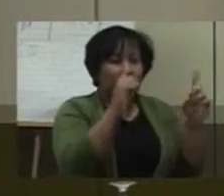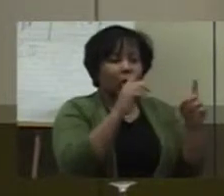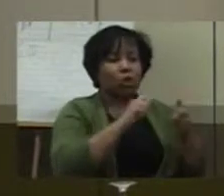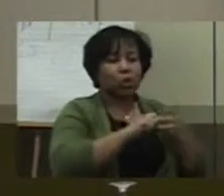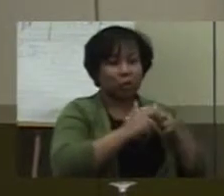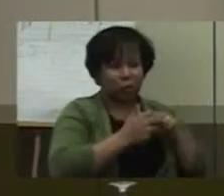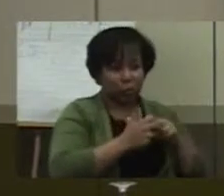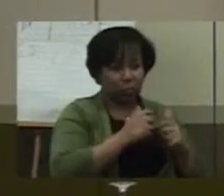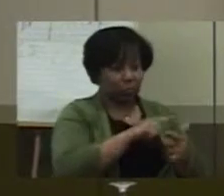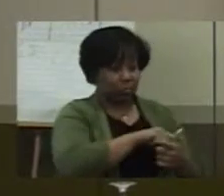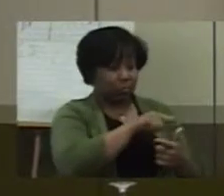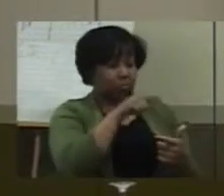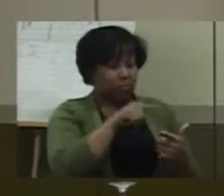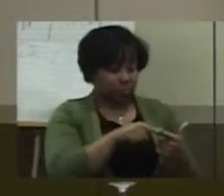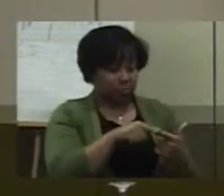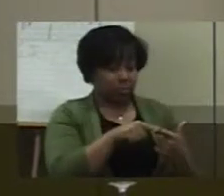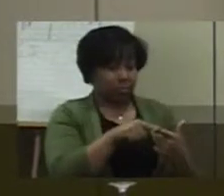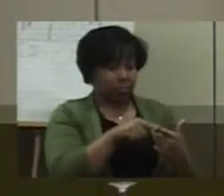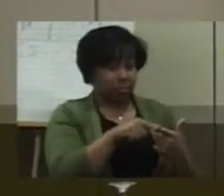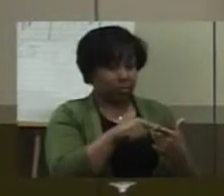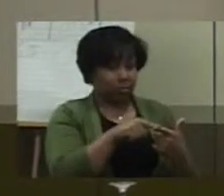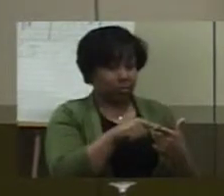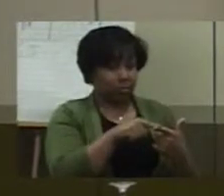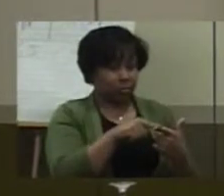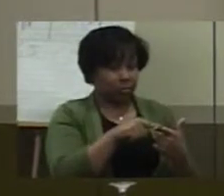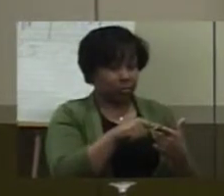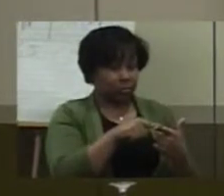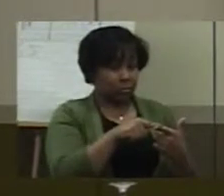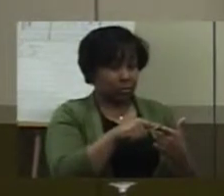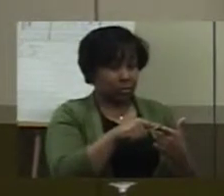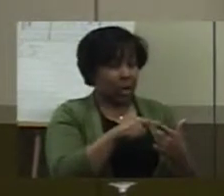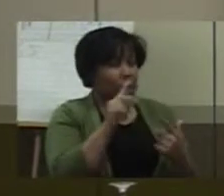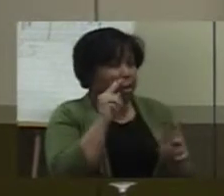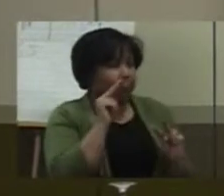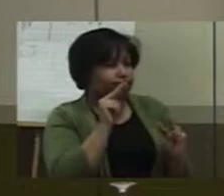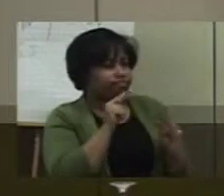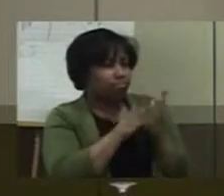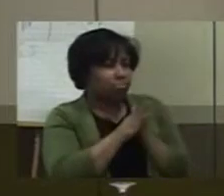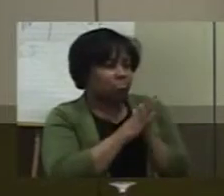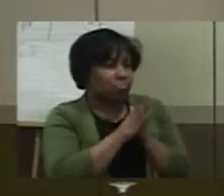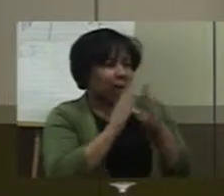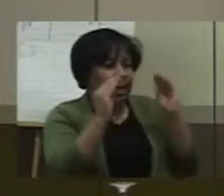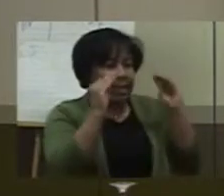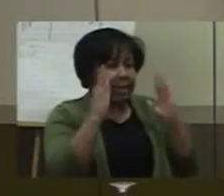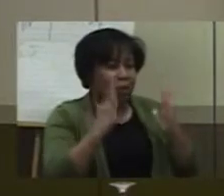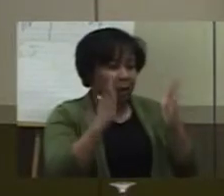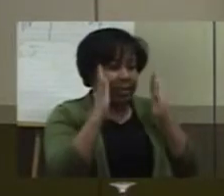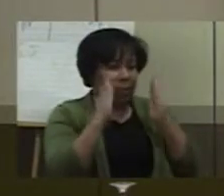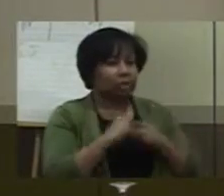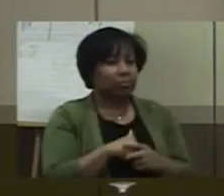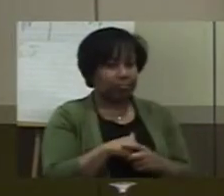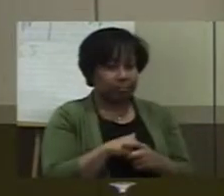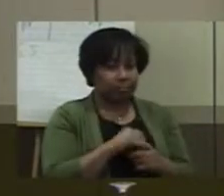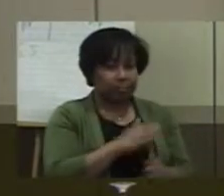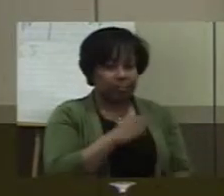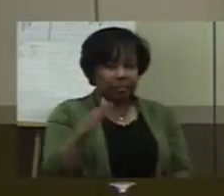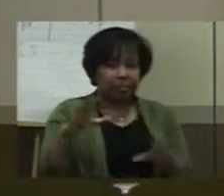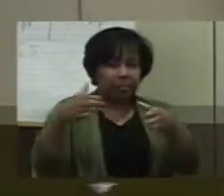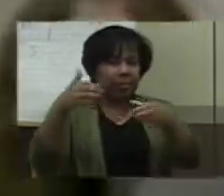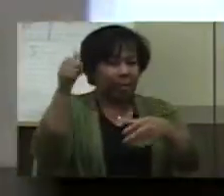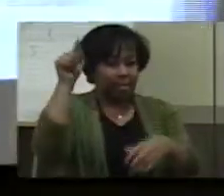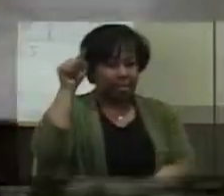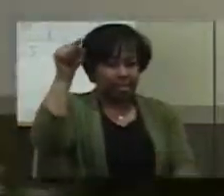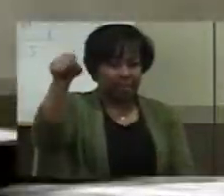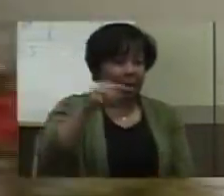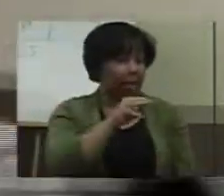issue, or she is looking for teacher attention. Okay, great.